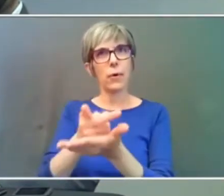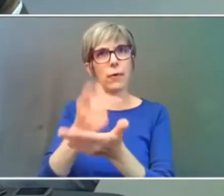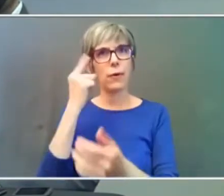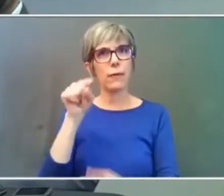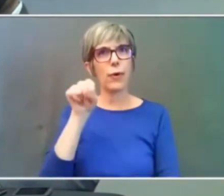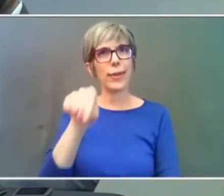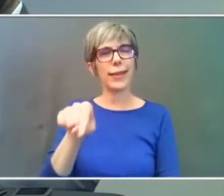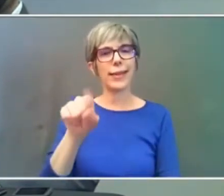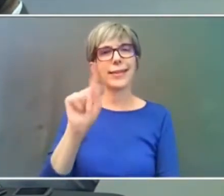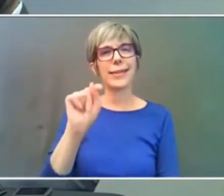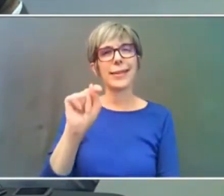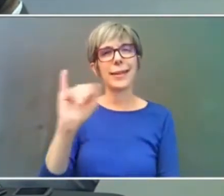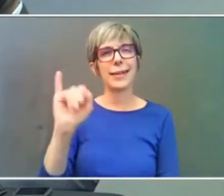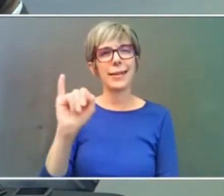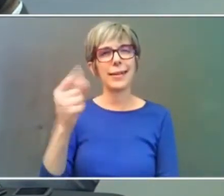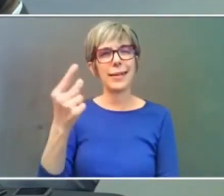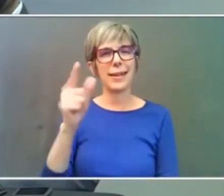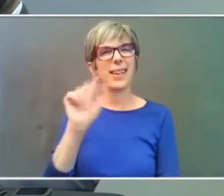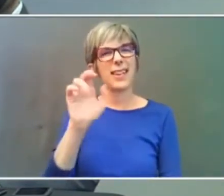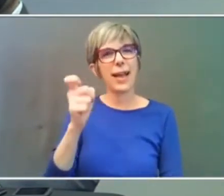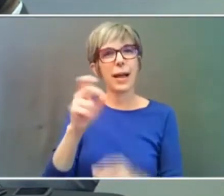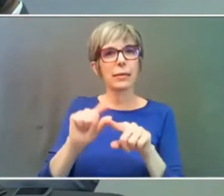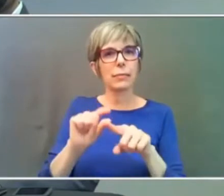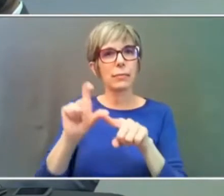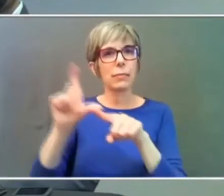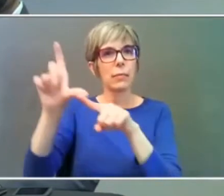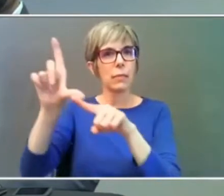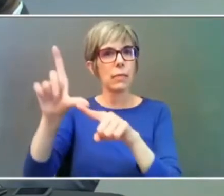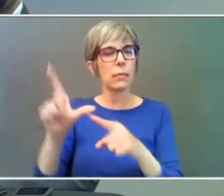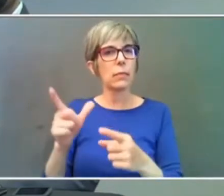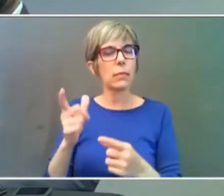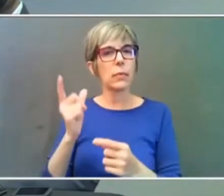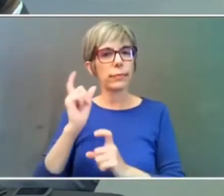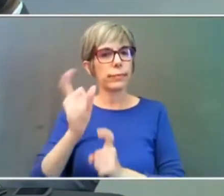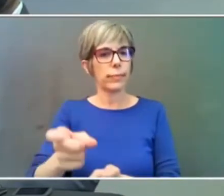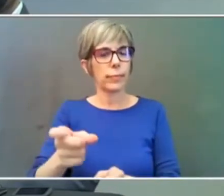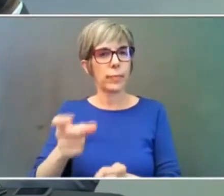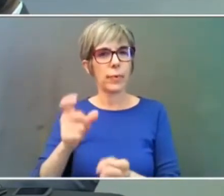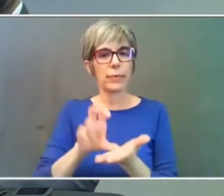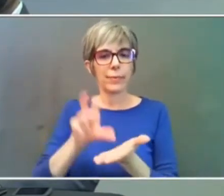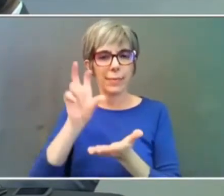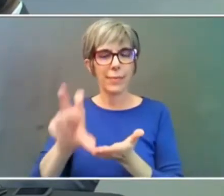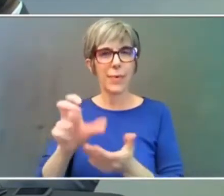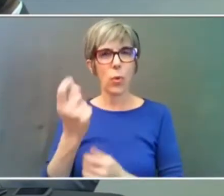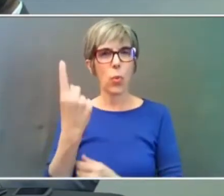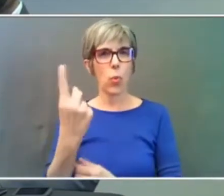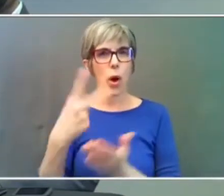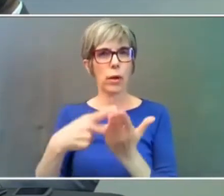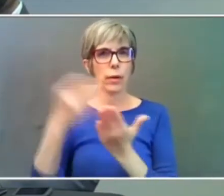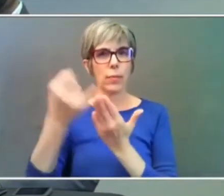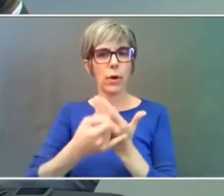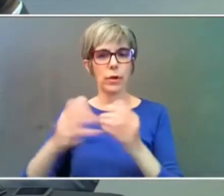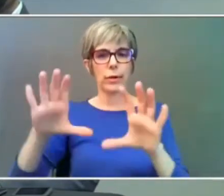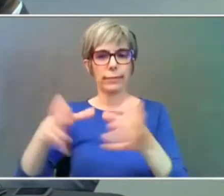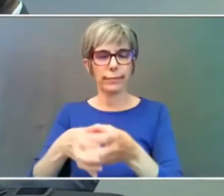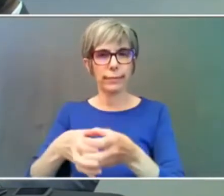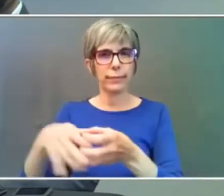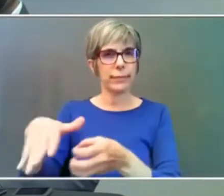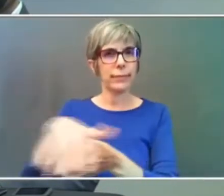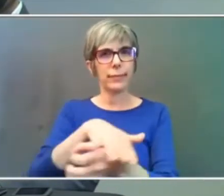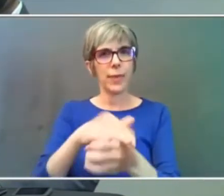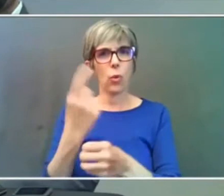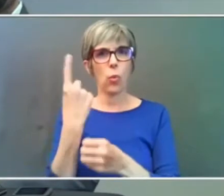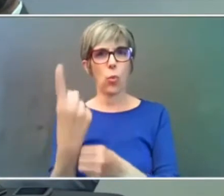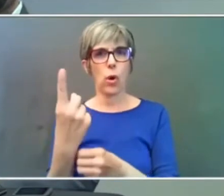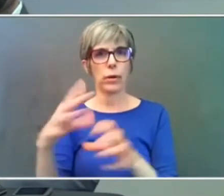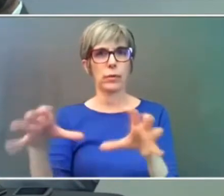to invest all of this into one project that will benefit one group of